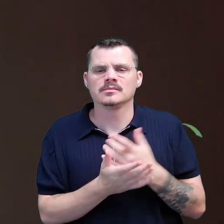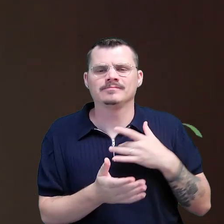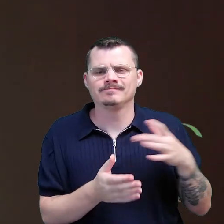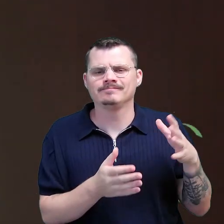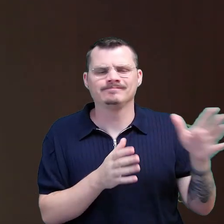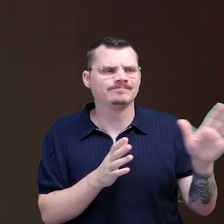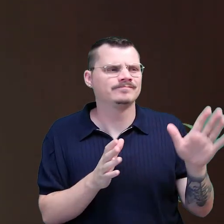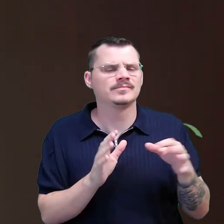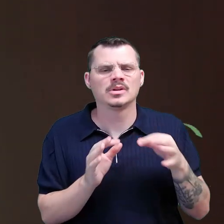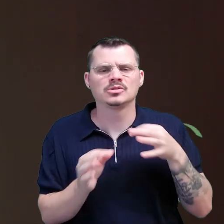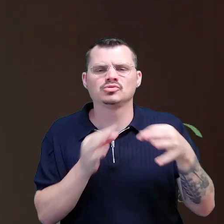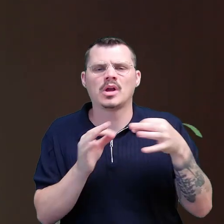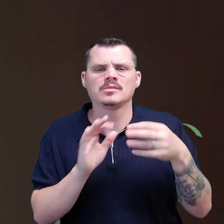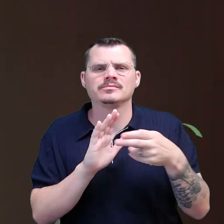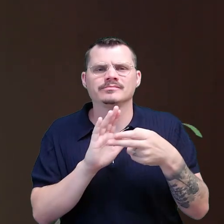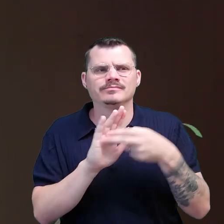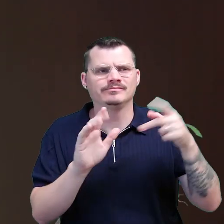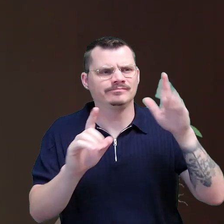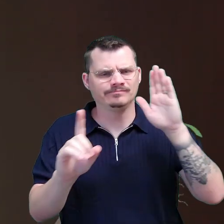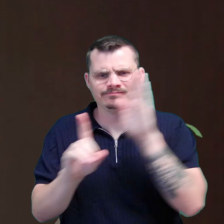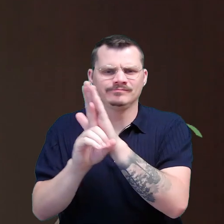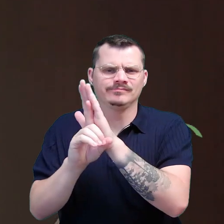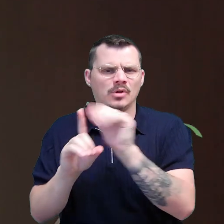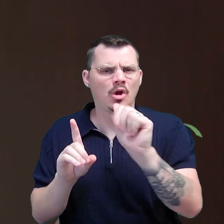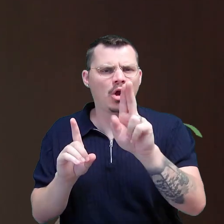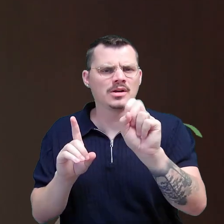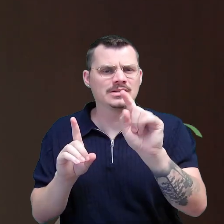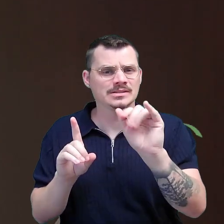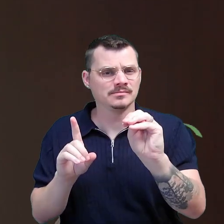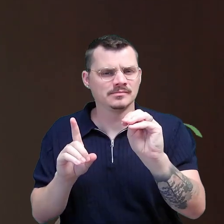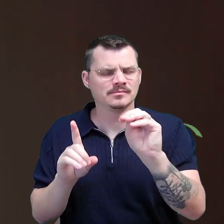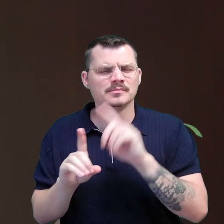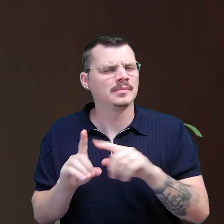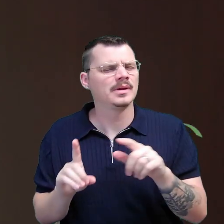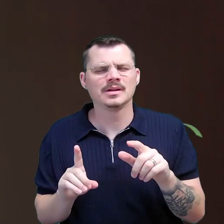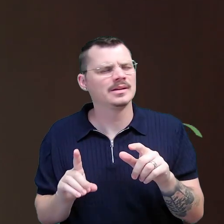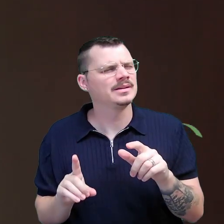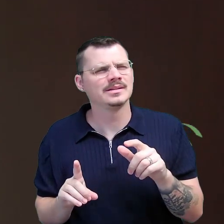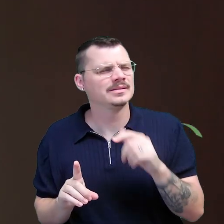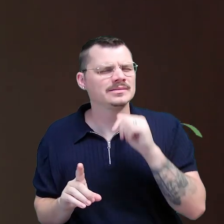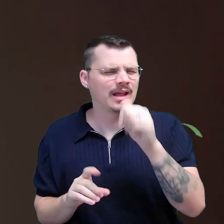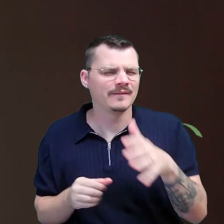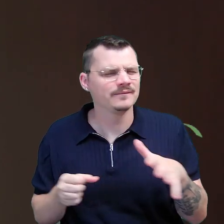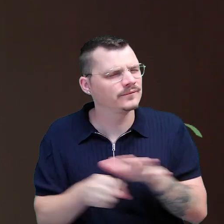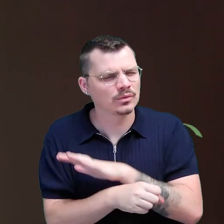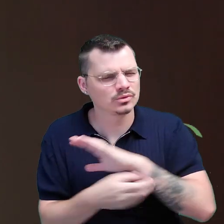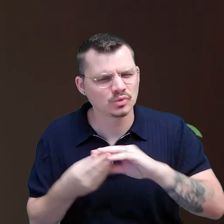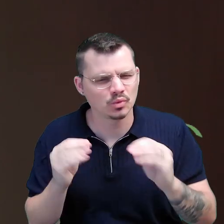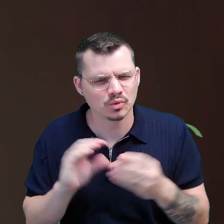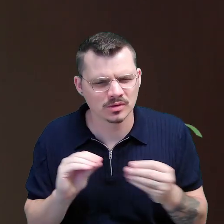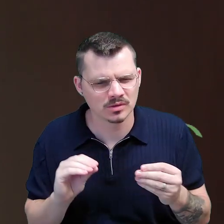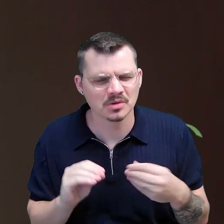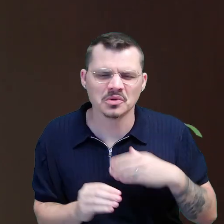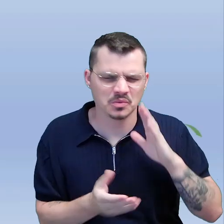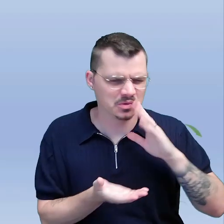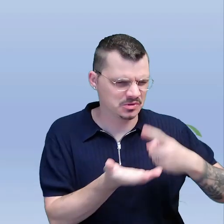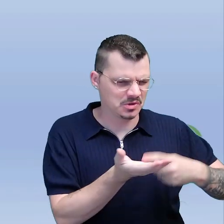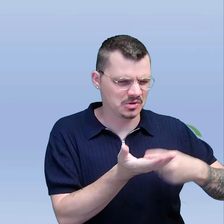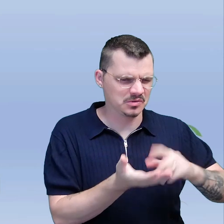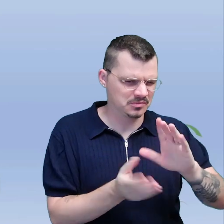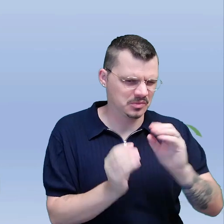as intrinsic to autism, but that's not quite the whole story. Let's talk about it in a